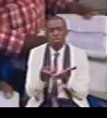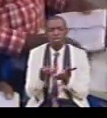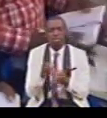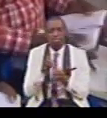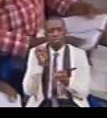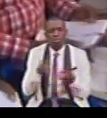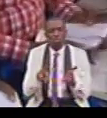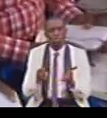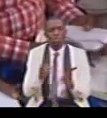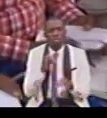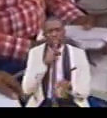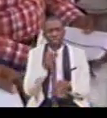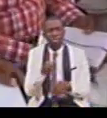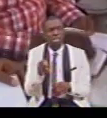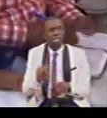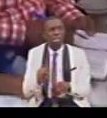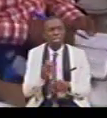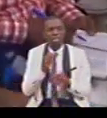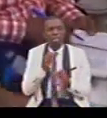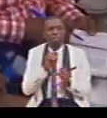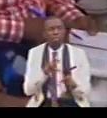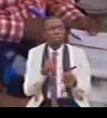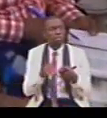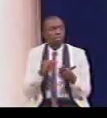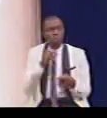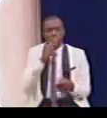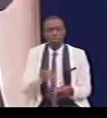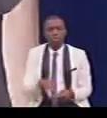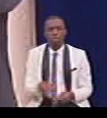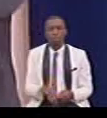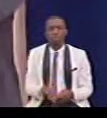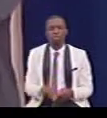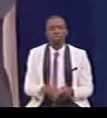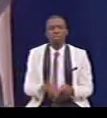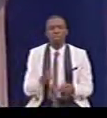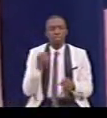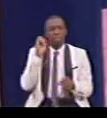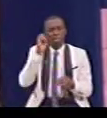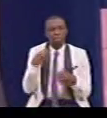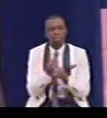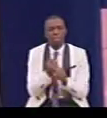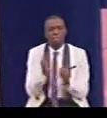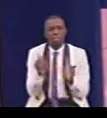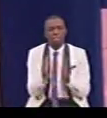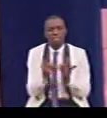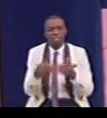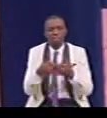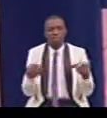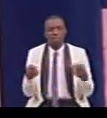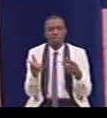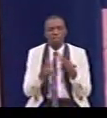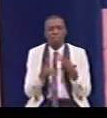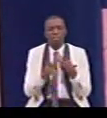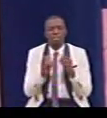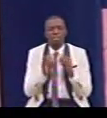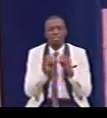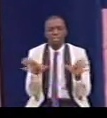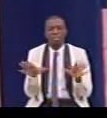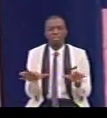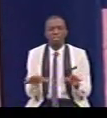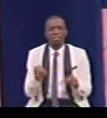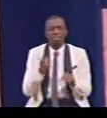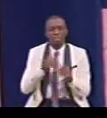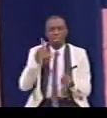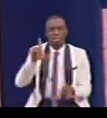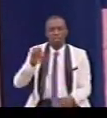the children of Israel he made that separation very clear that distinction very clear we're looking at lephagicus chapter